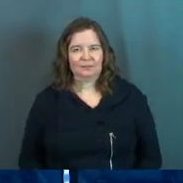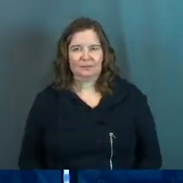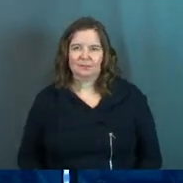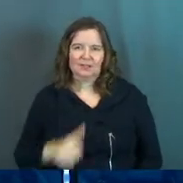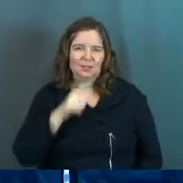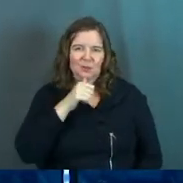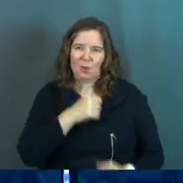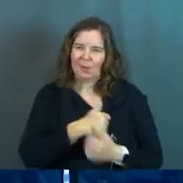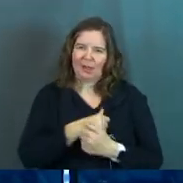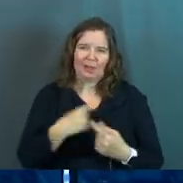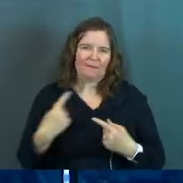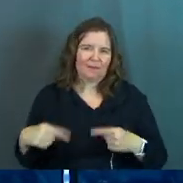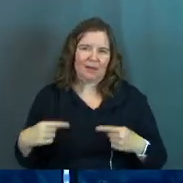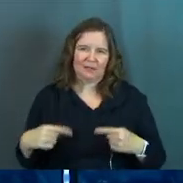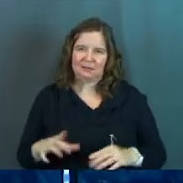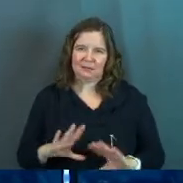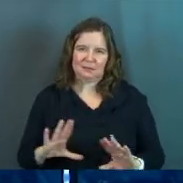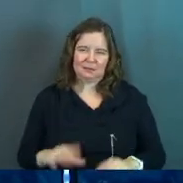Don't love fights.